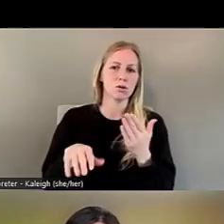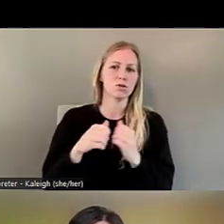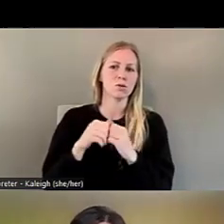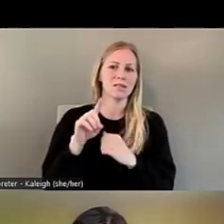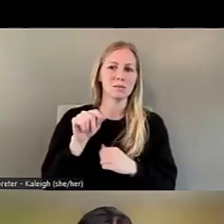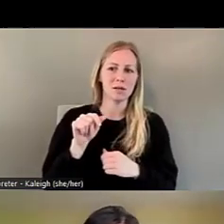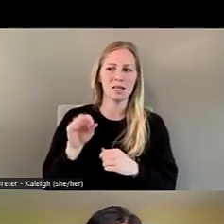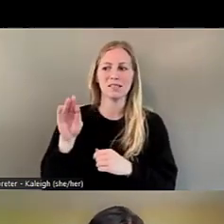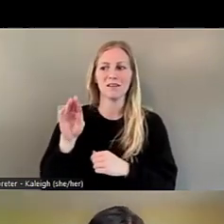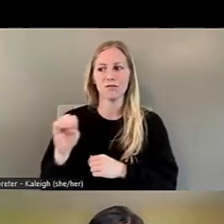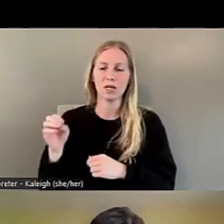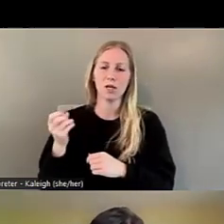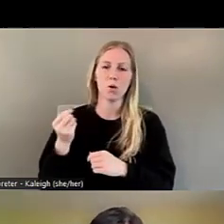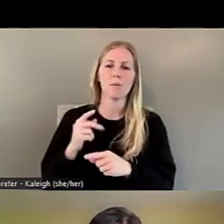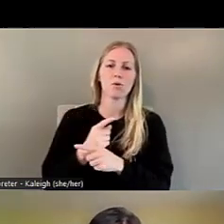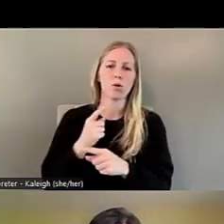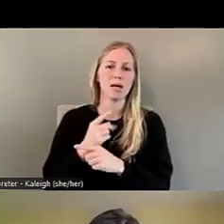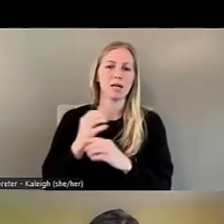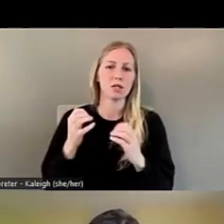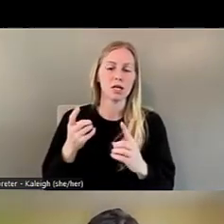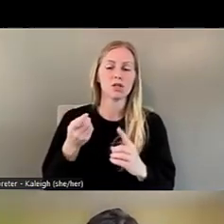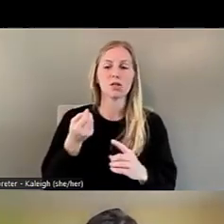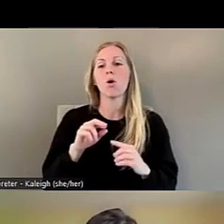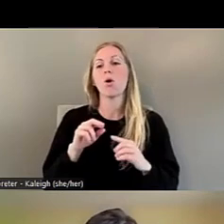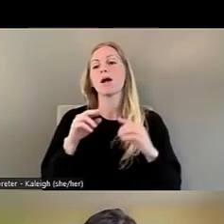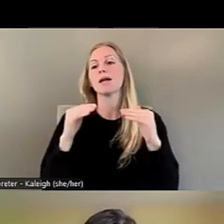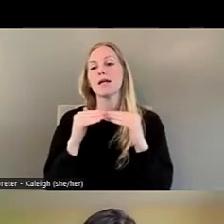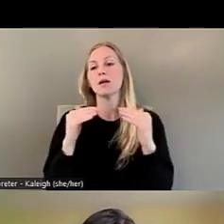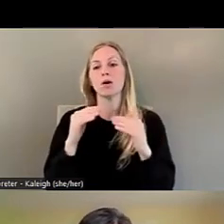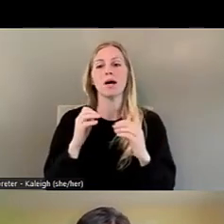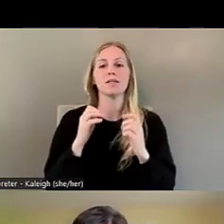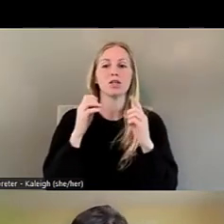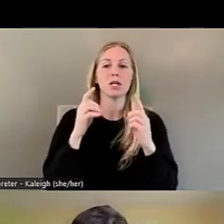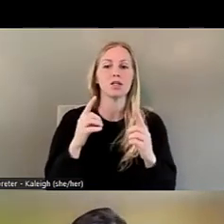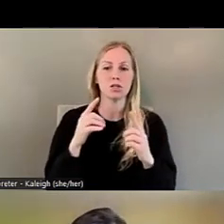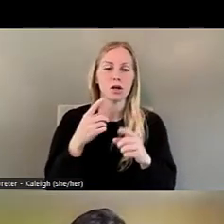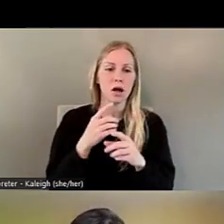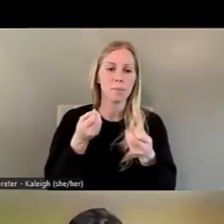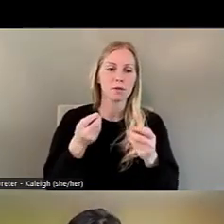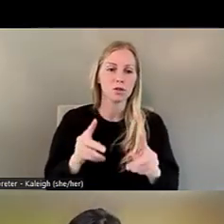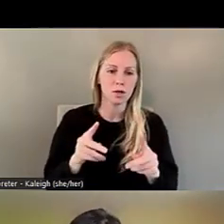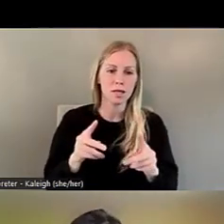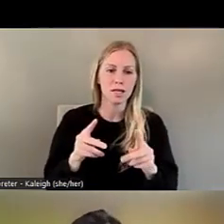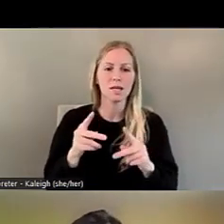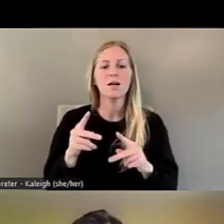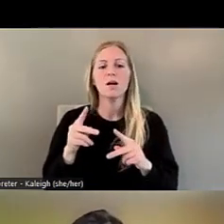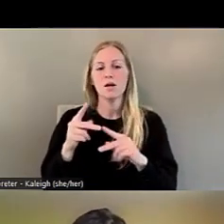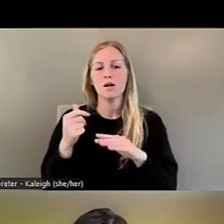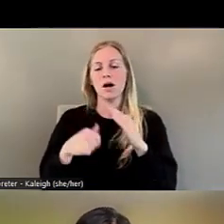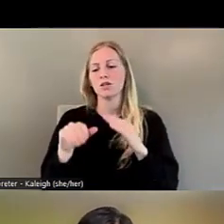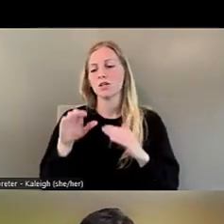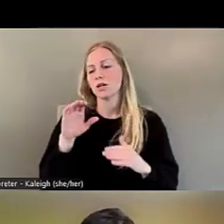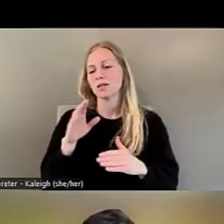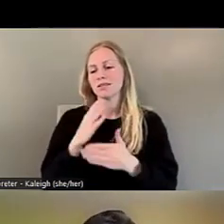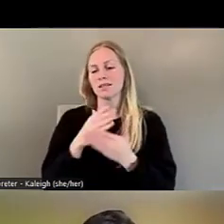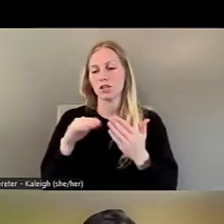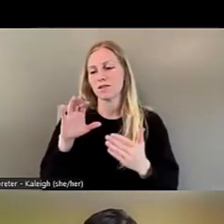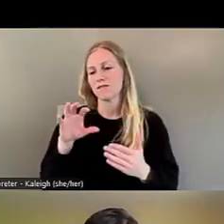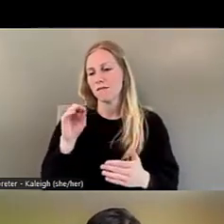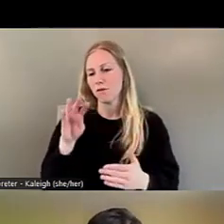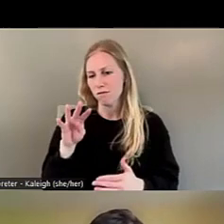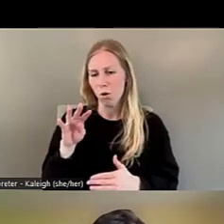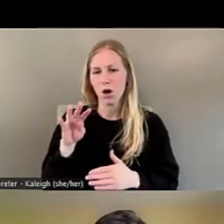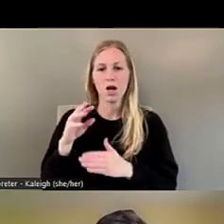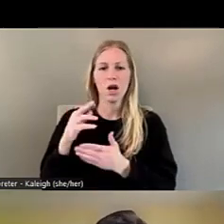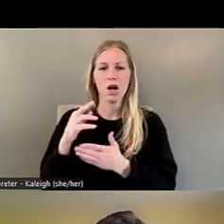education or equal educational opportunity under Section 504 of the Rehabilitation Act or Title II